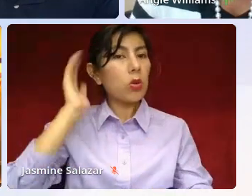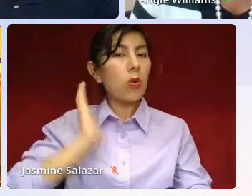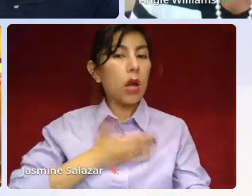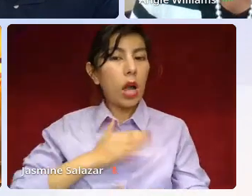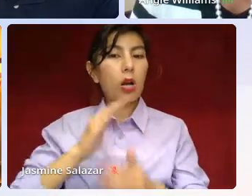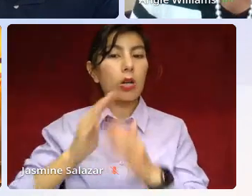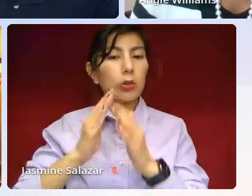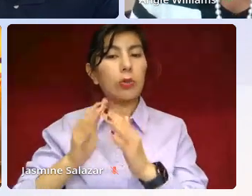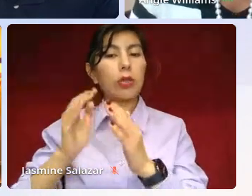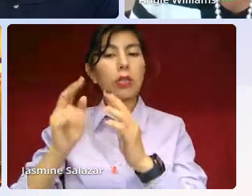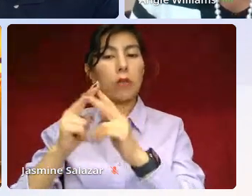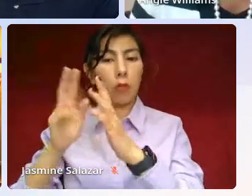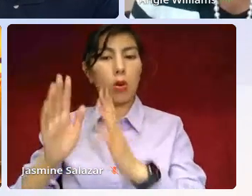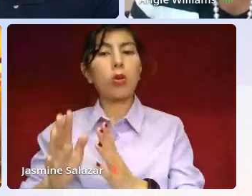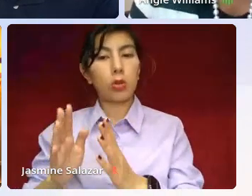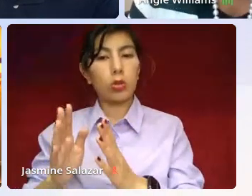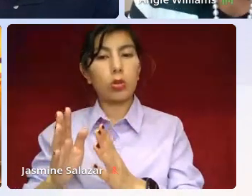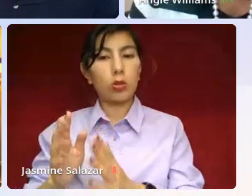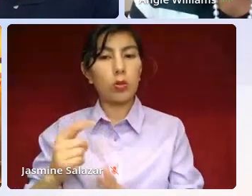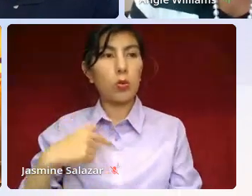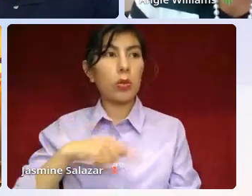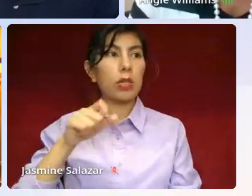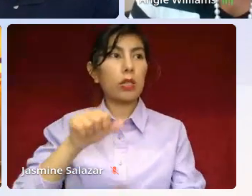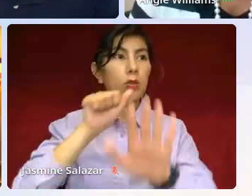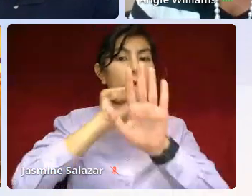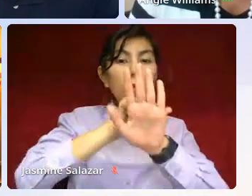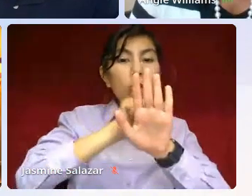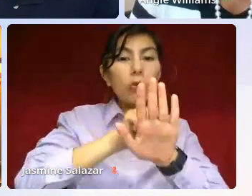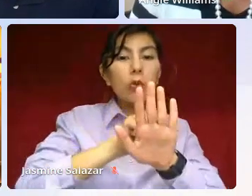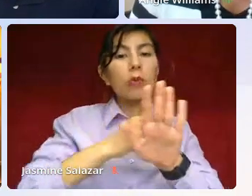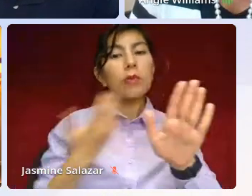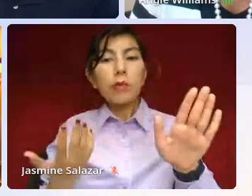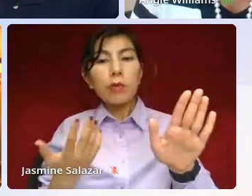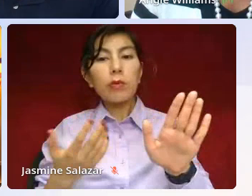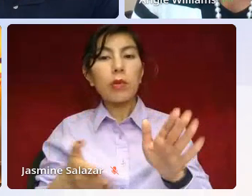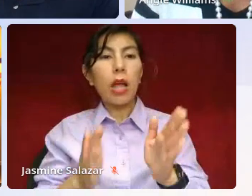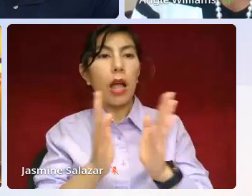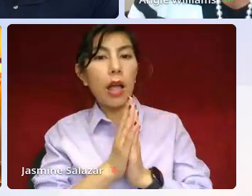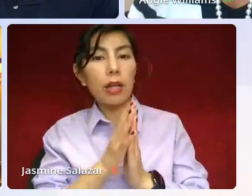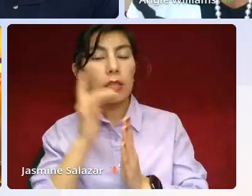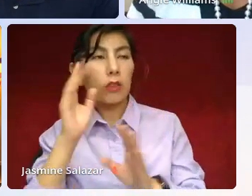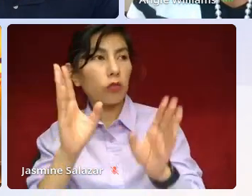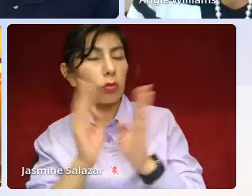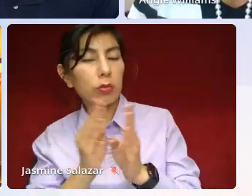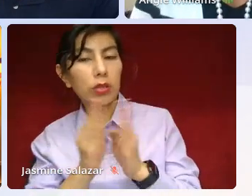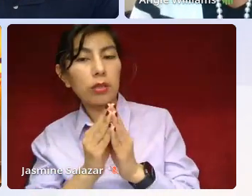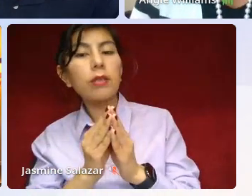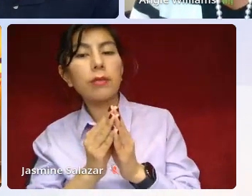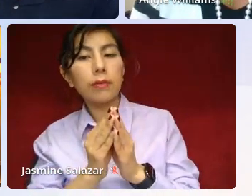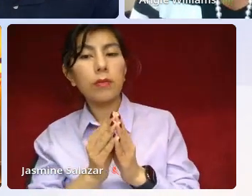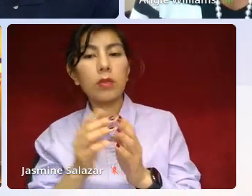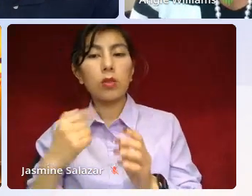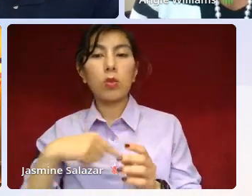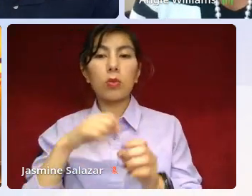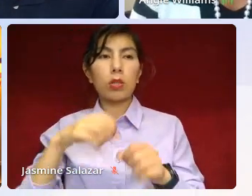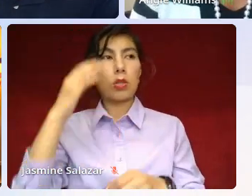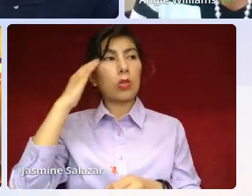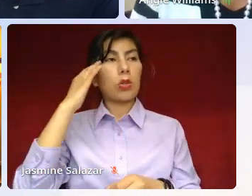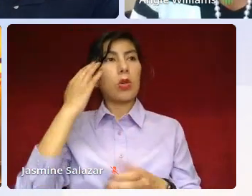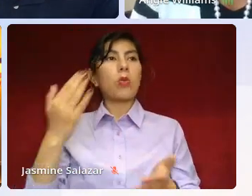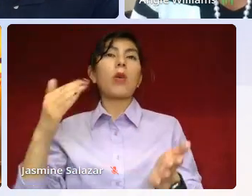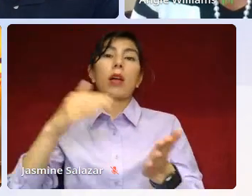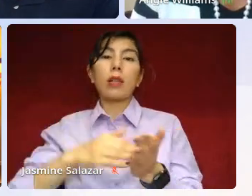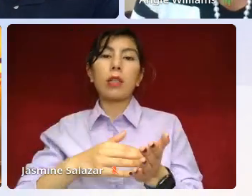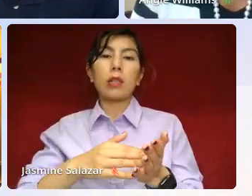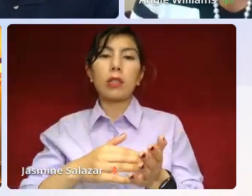partners. We had to knock on doors and ask for meetings so that we can know, once again, our